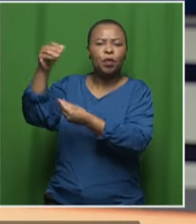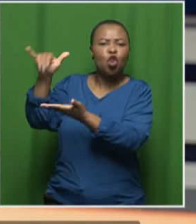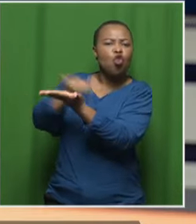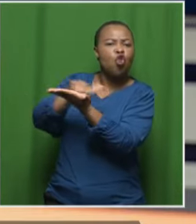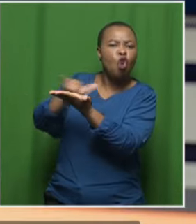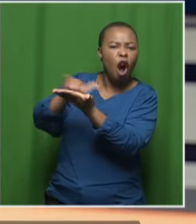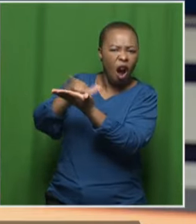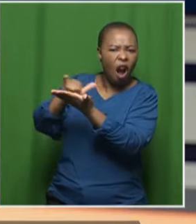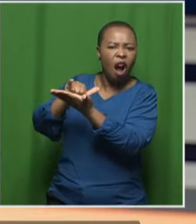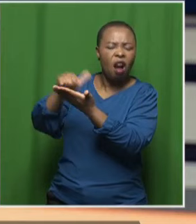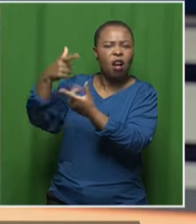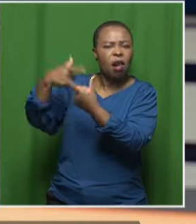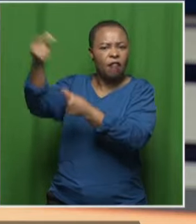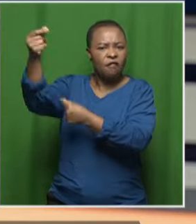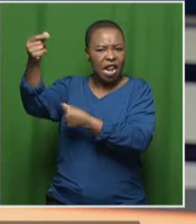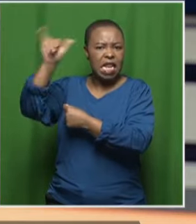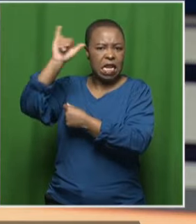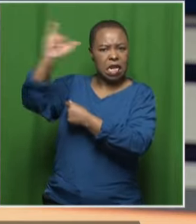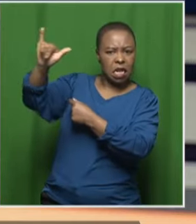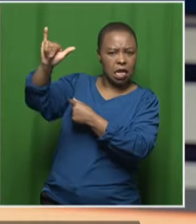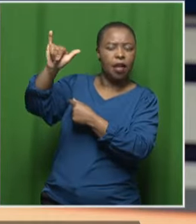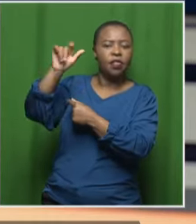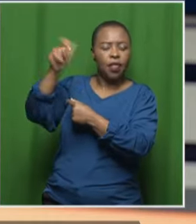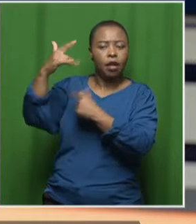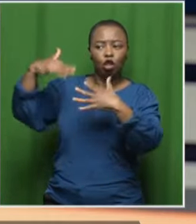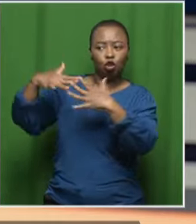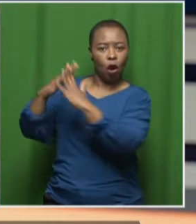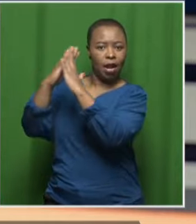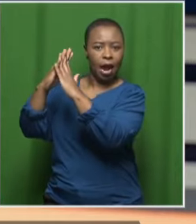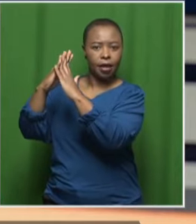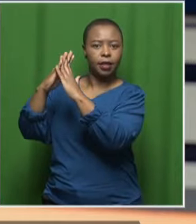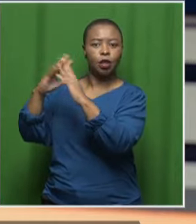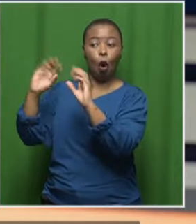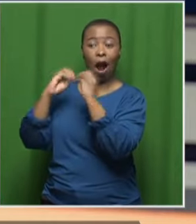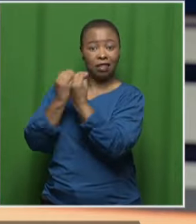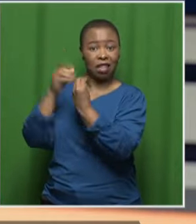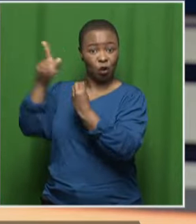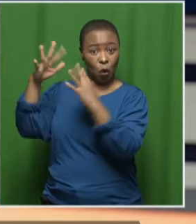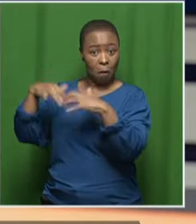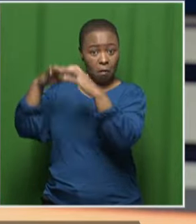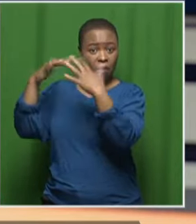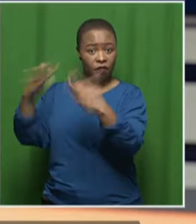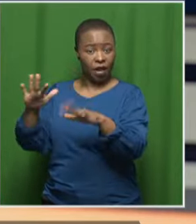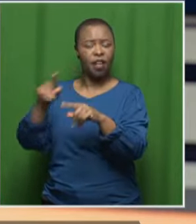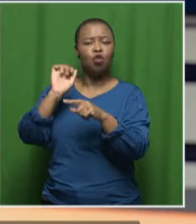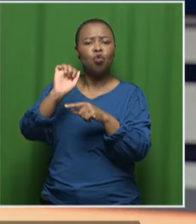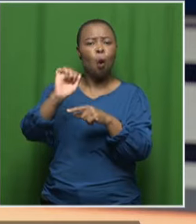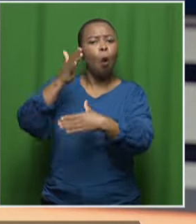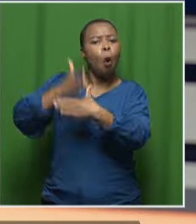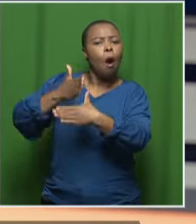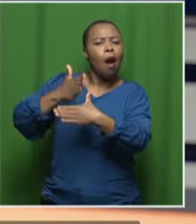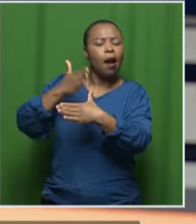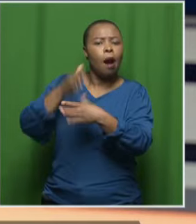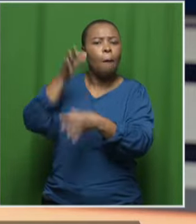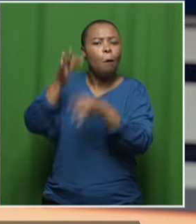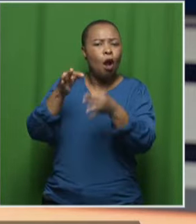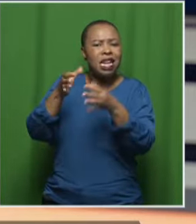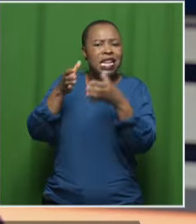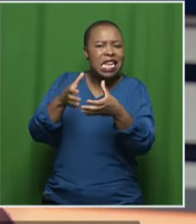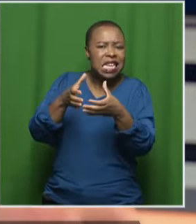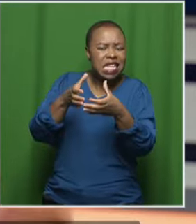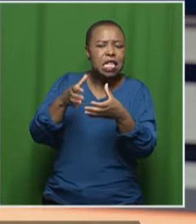you started, you know, solidarity movements. Let's talk about how that shaped your political career, and you decided that